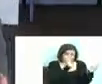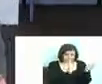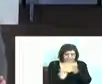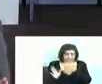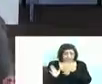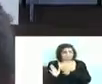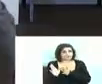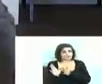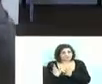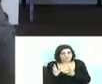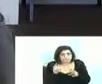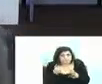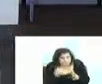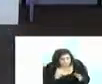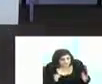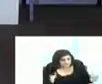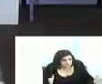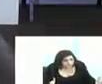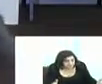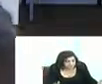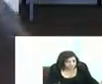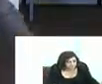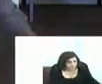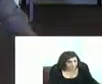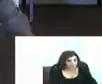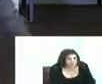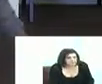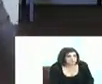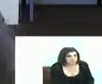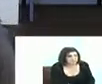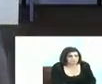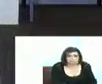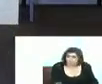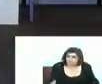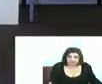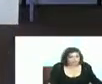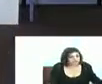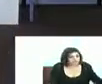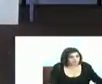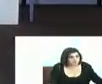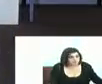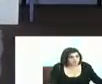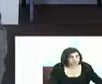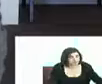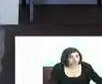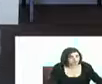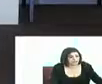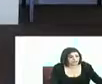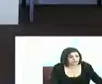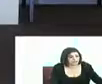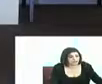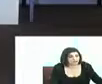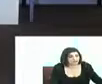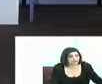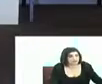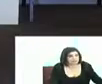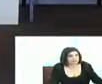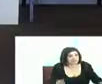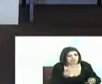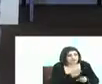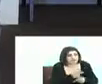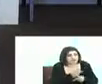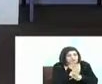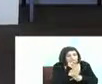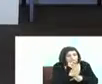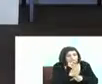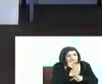close in, and I bend down, and I get a little bit closer and a little bit closer, and I'm bringing my hands in ever so much to keep the little baby duck just running a little bit